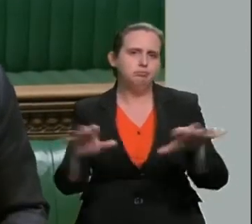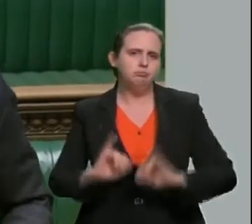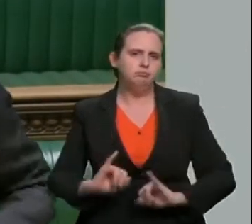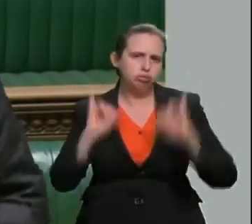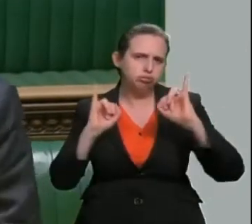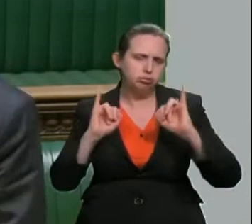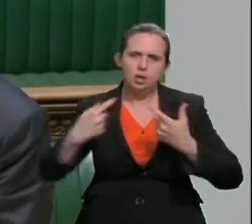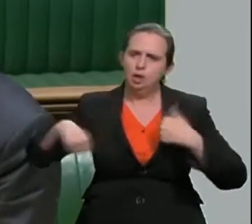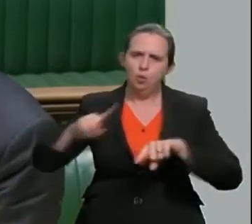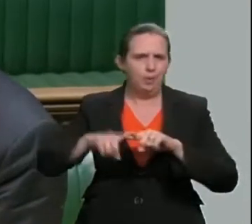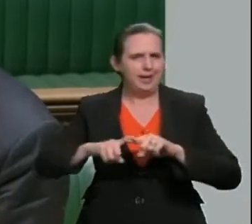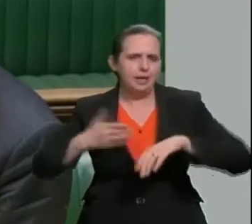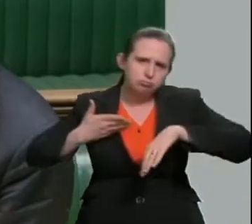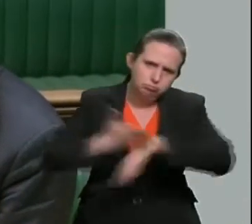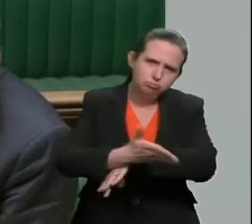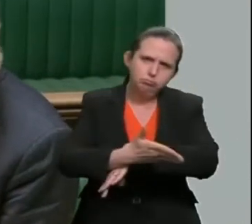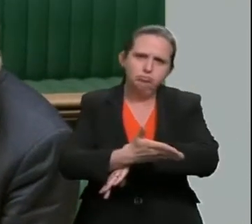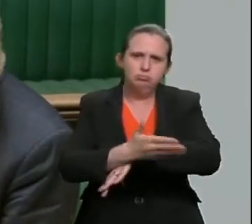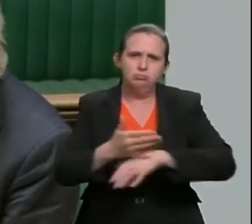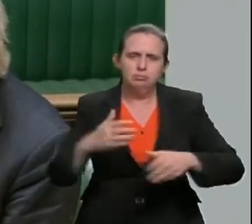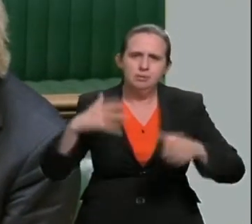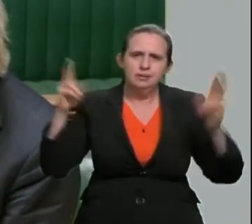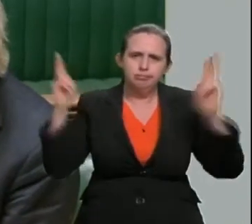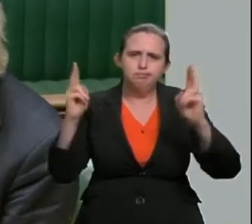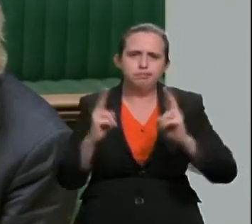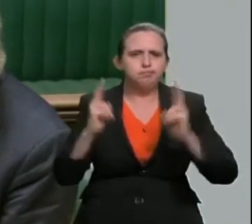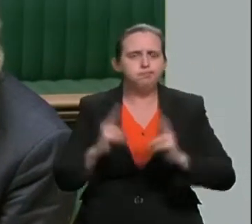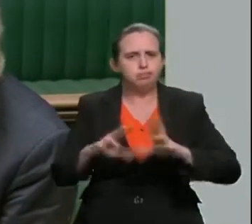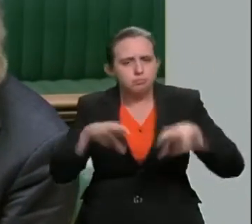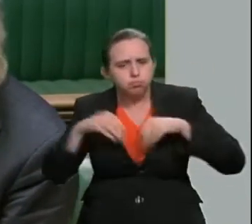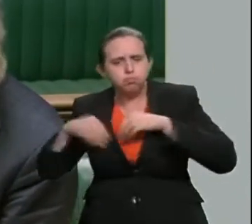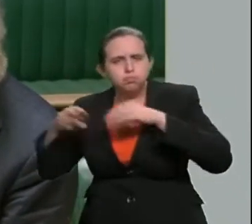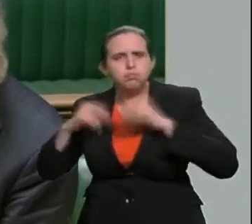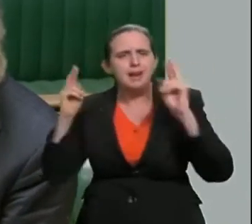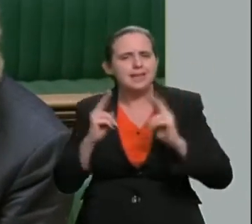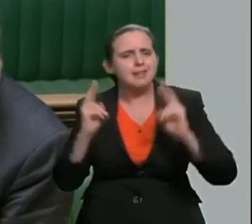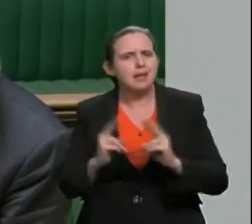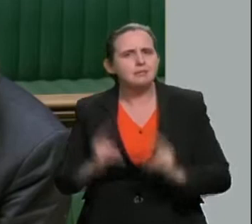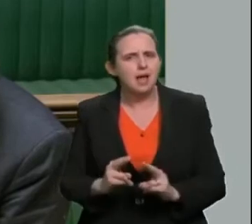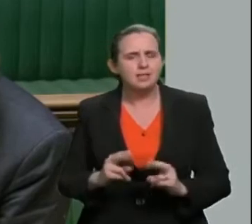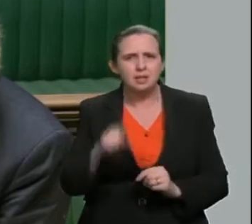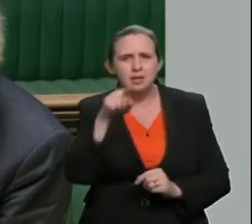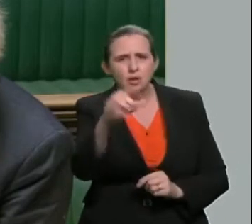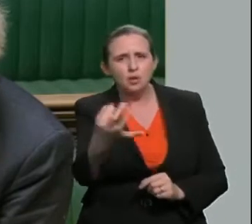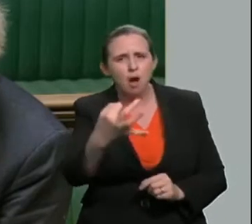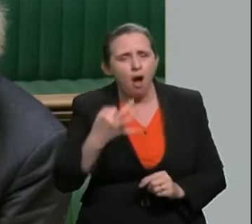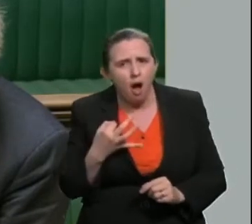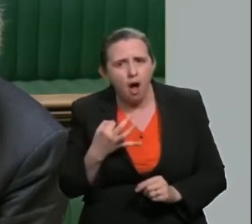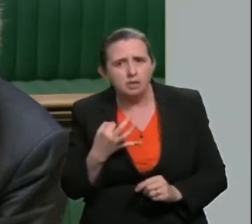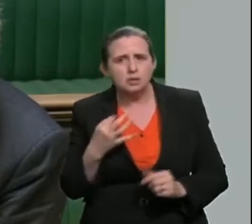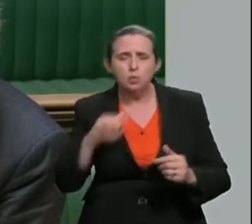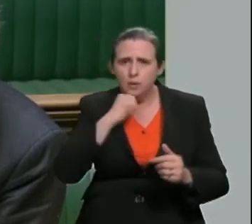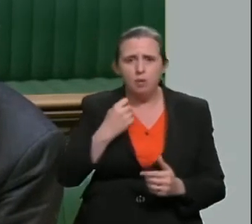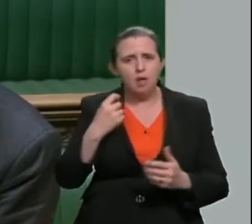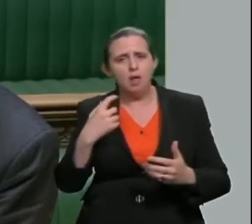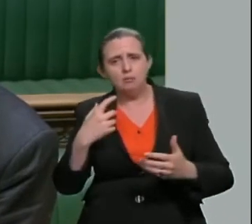to the efforts of the British people. I think also members of this House are familiar with the notion that in just a few days we will be setting out a roadmap